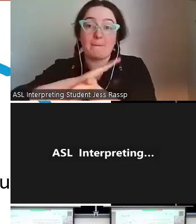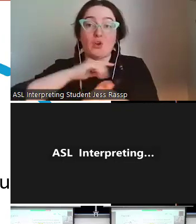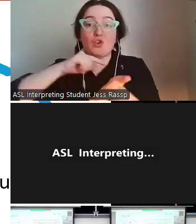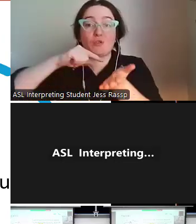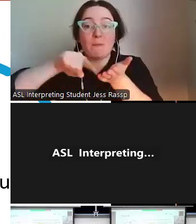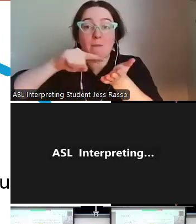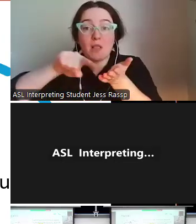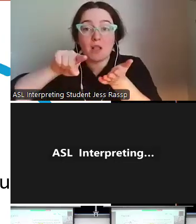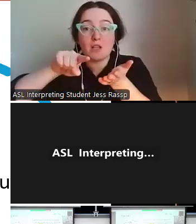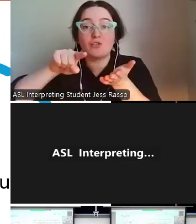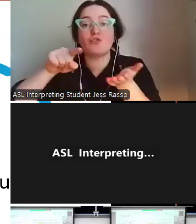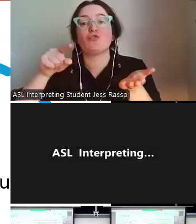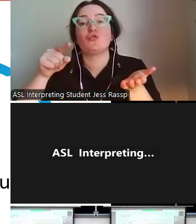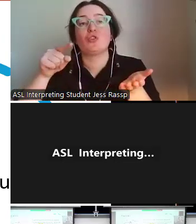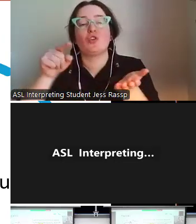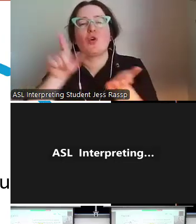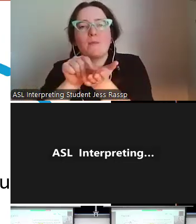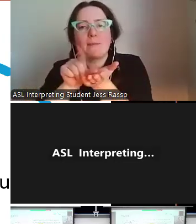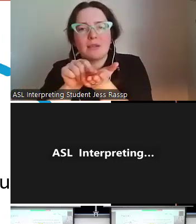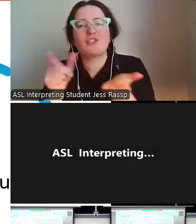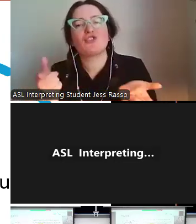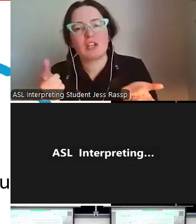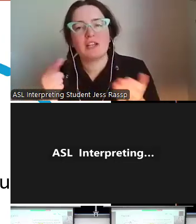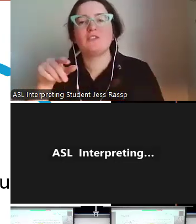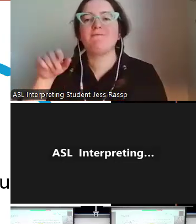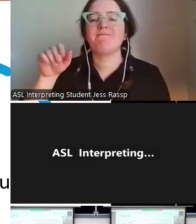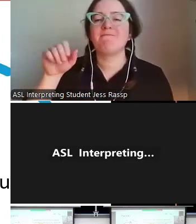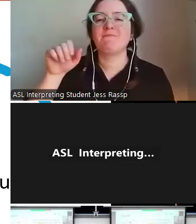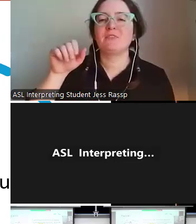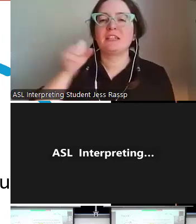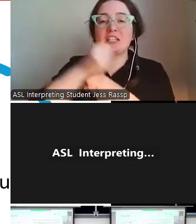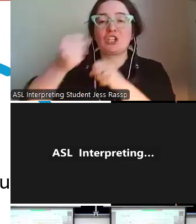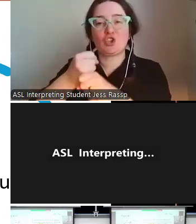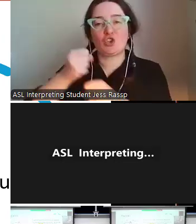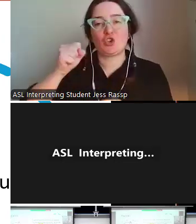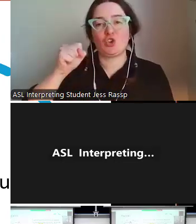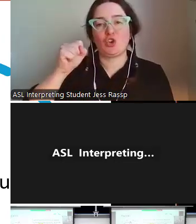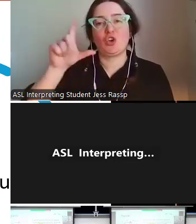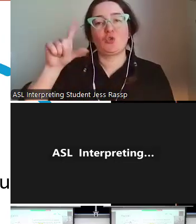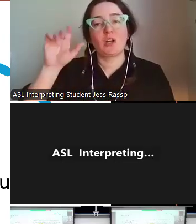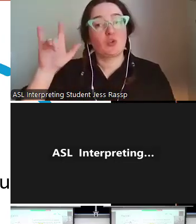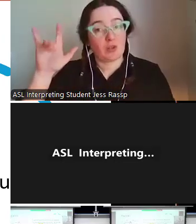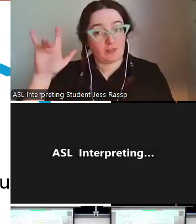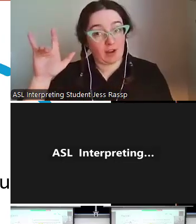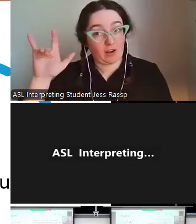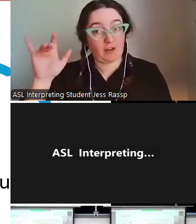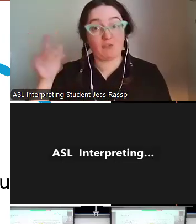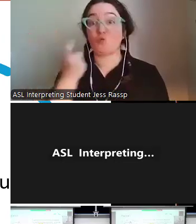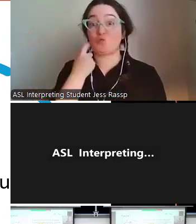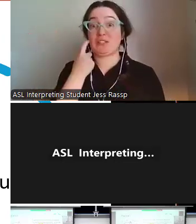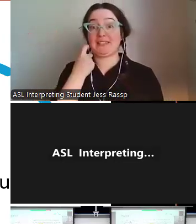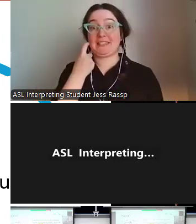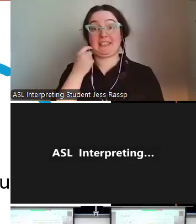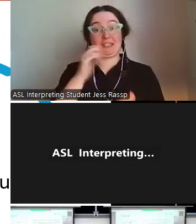So, yeah, that's all I can say, because I'm not sure. A lot of that would be if a company,